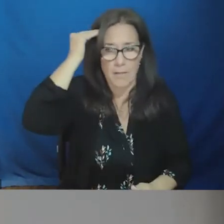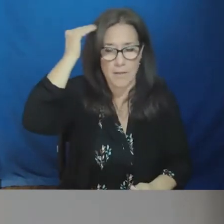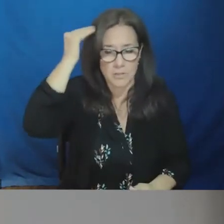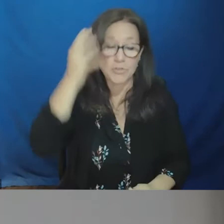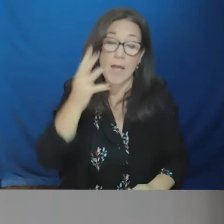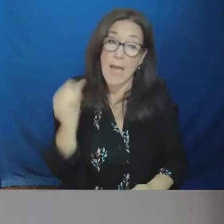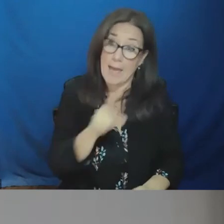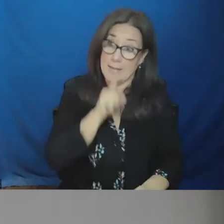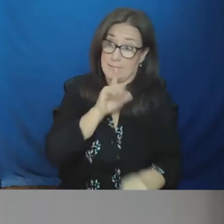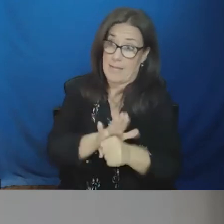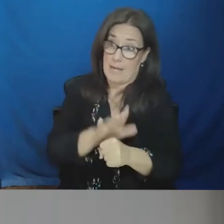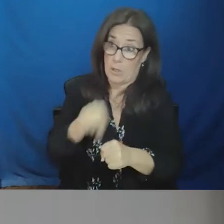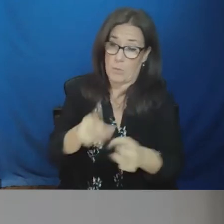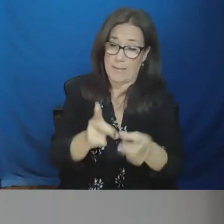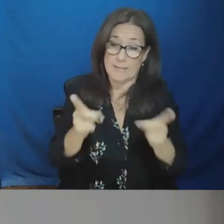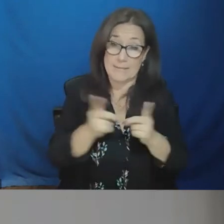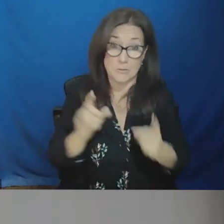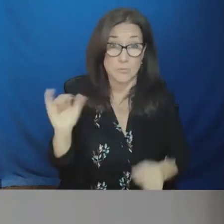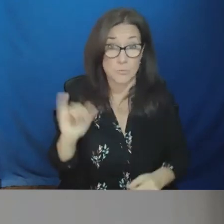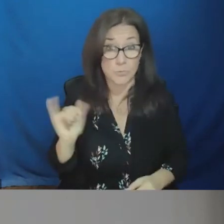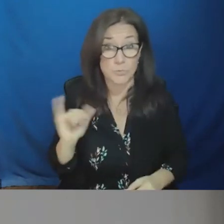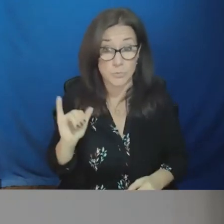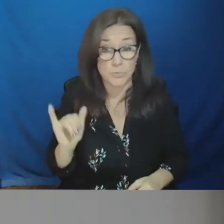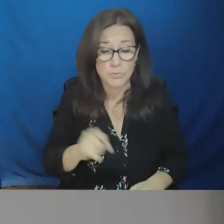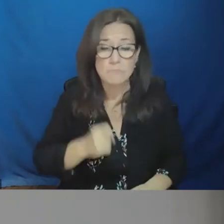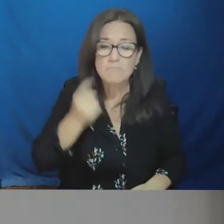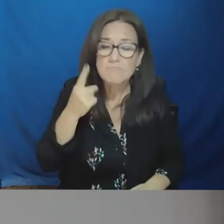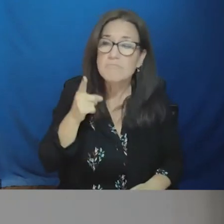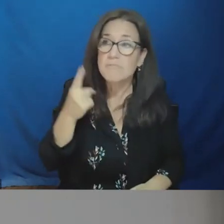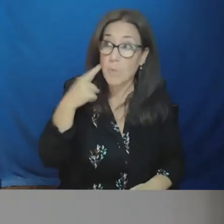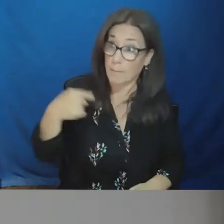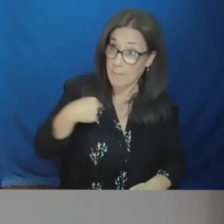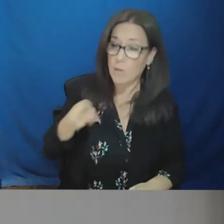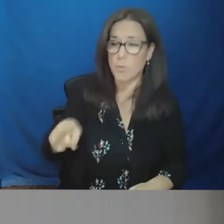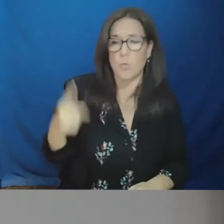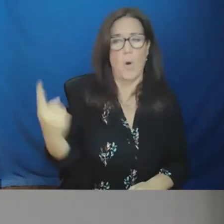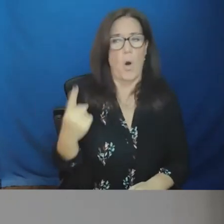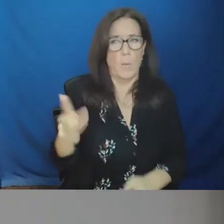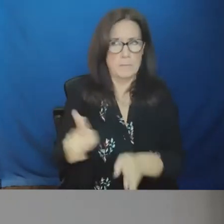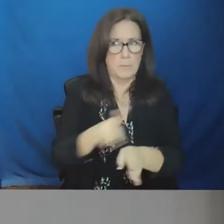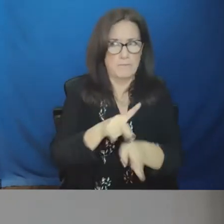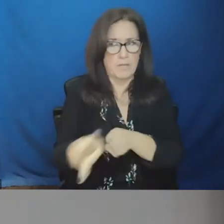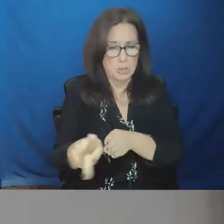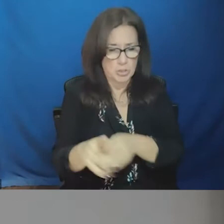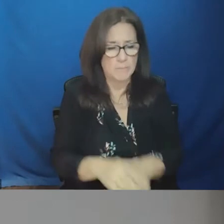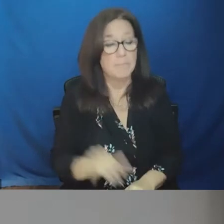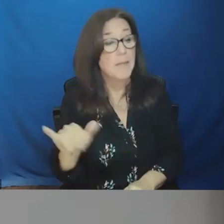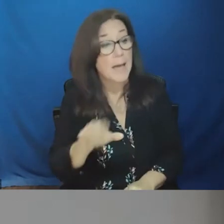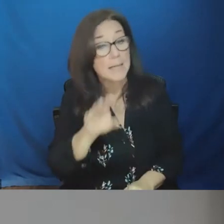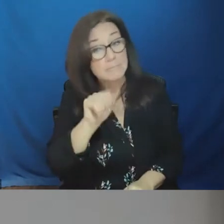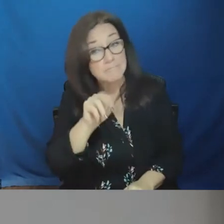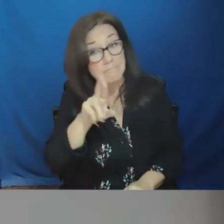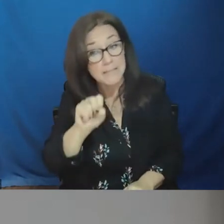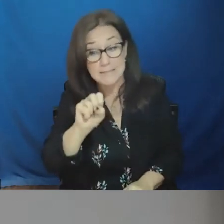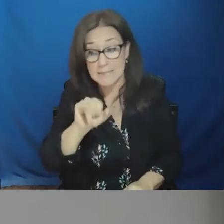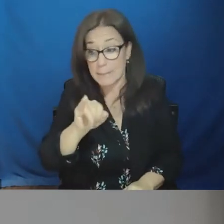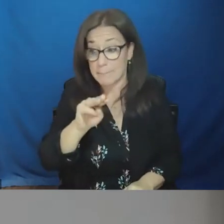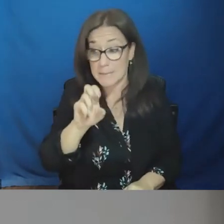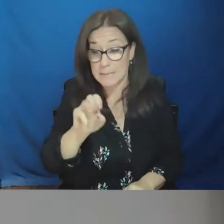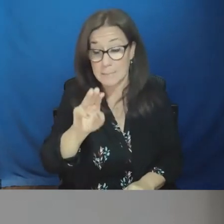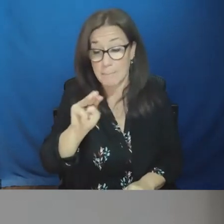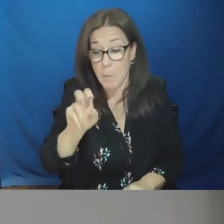this district. To me, you're always very professional. And as Mrs. Sims-Moten said, very patient